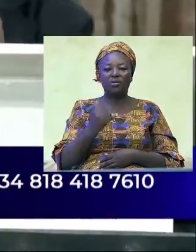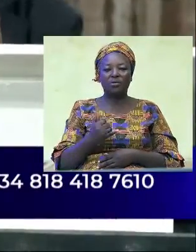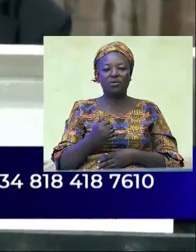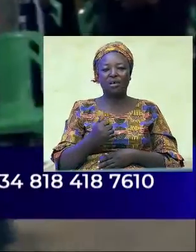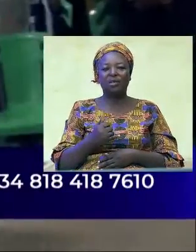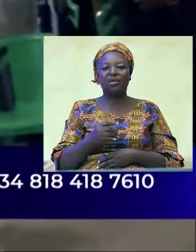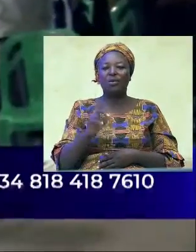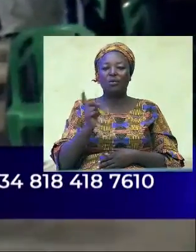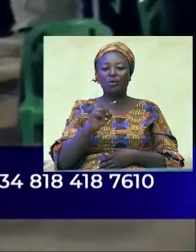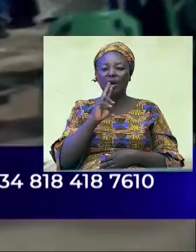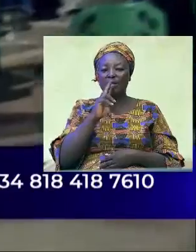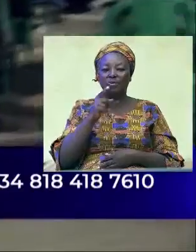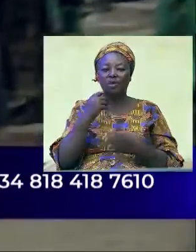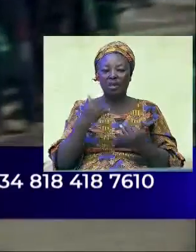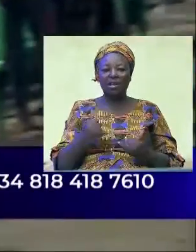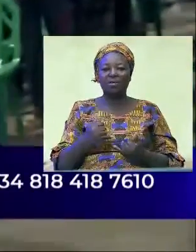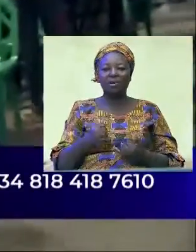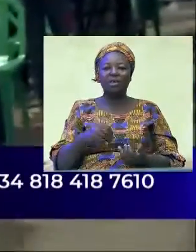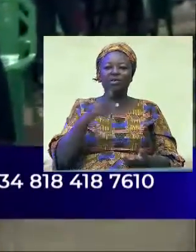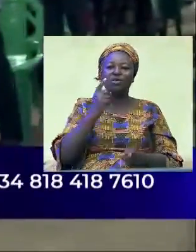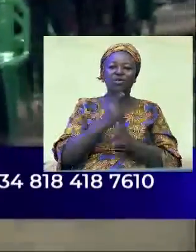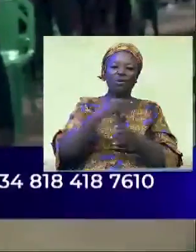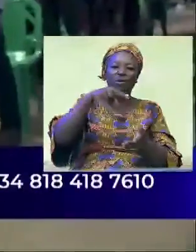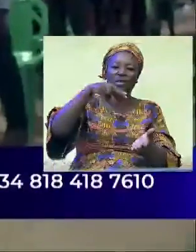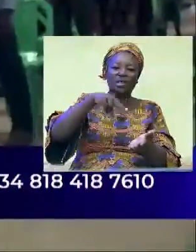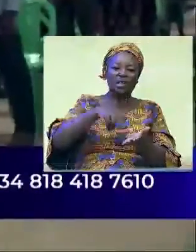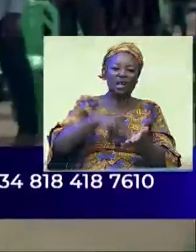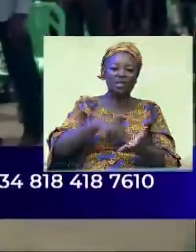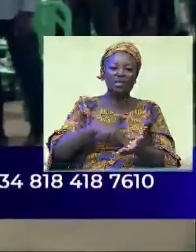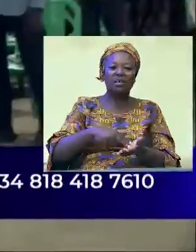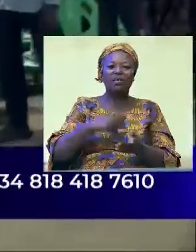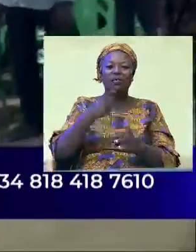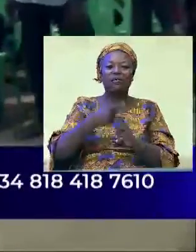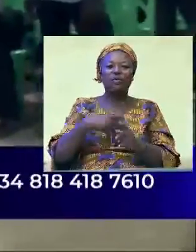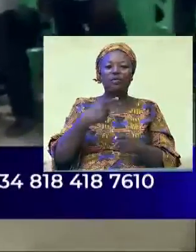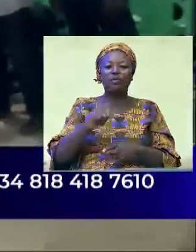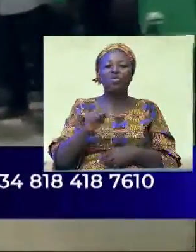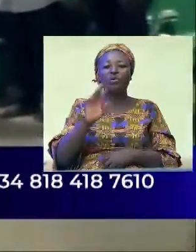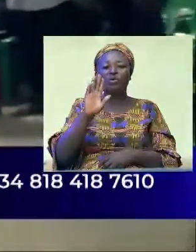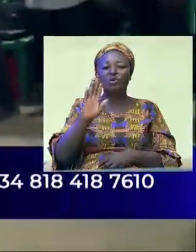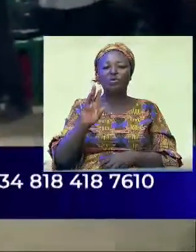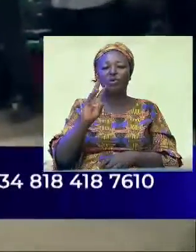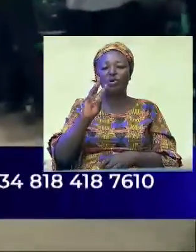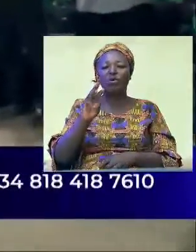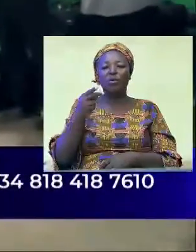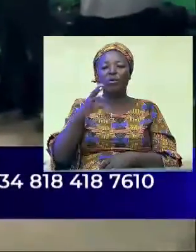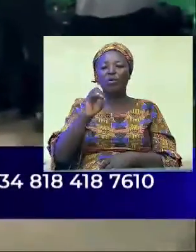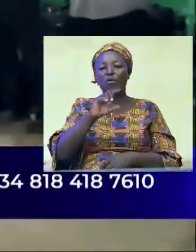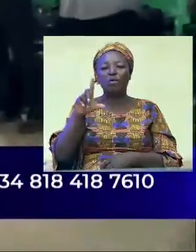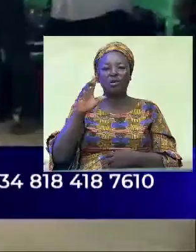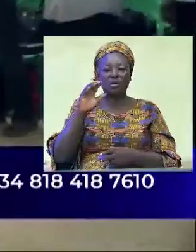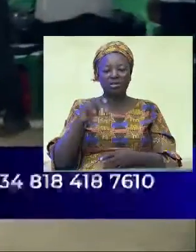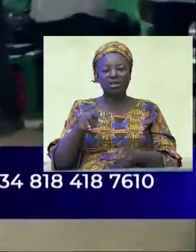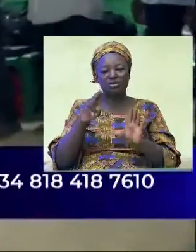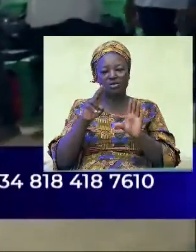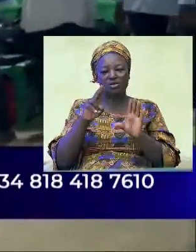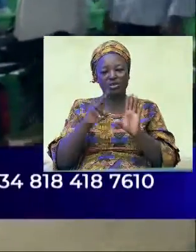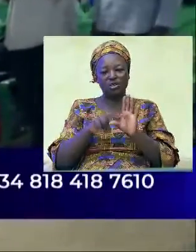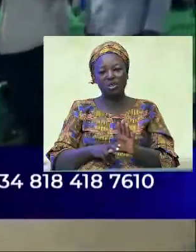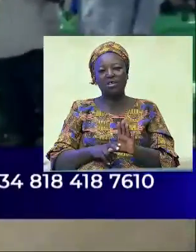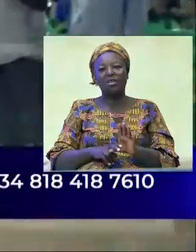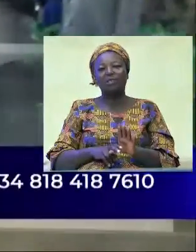released. Where are you? Where are you? Rise out of your wheelchair. Drop your